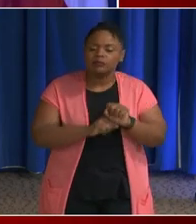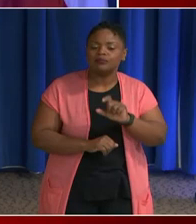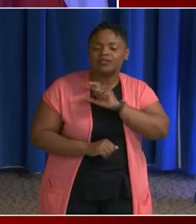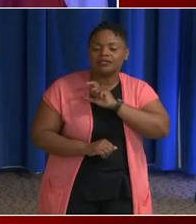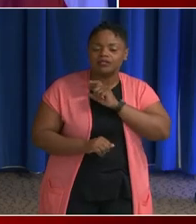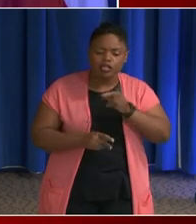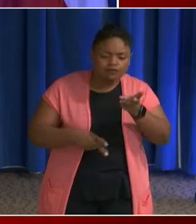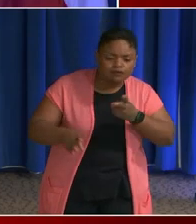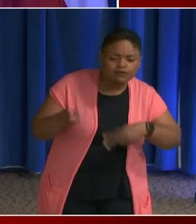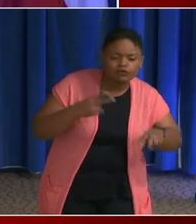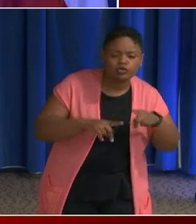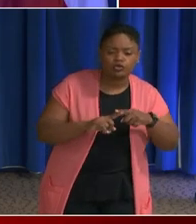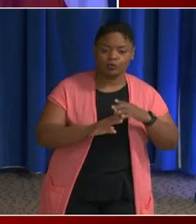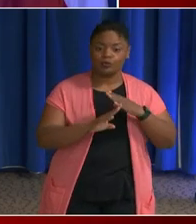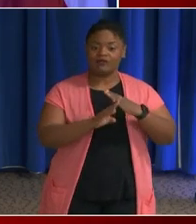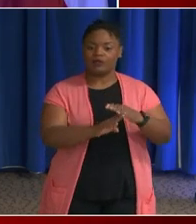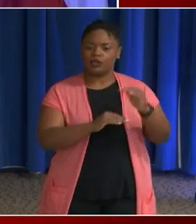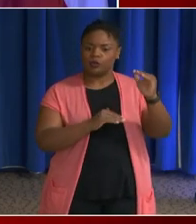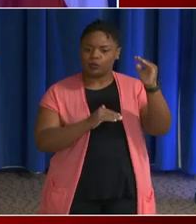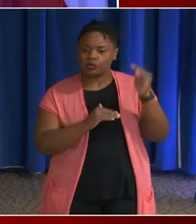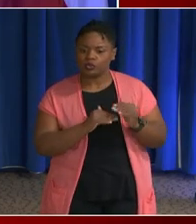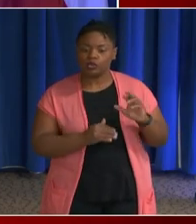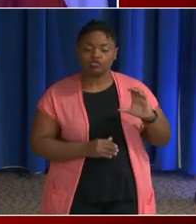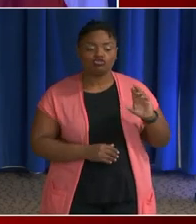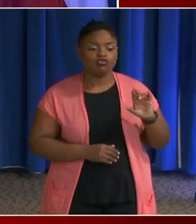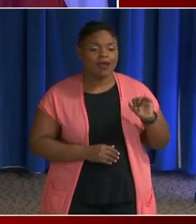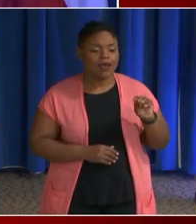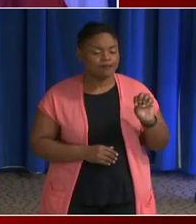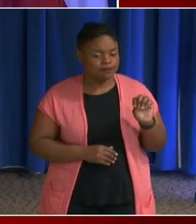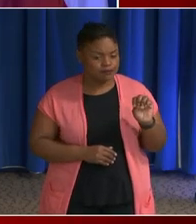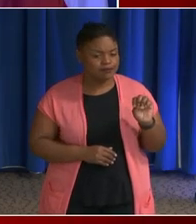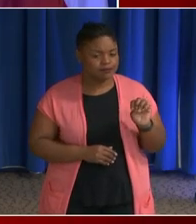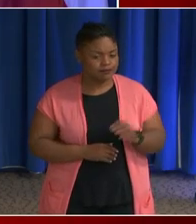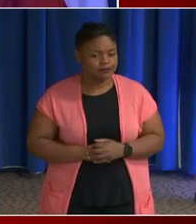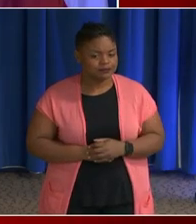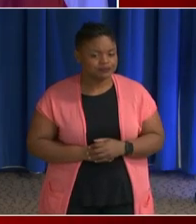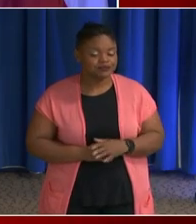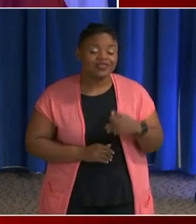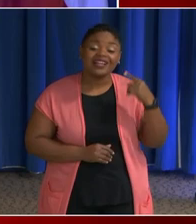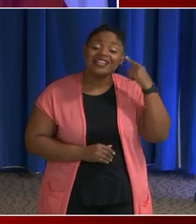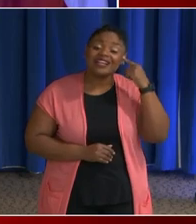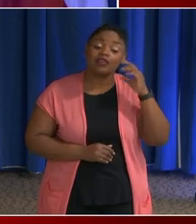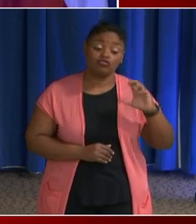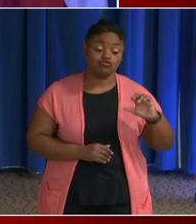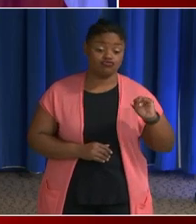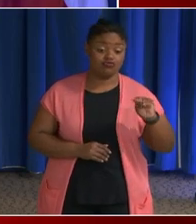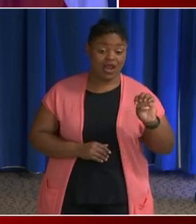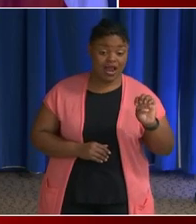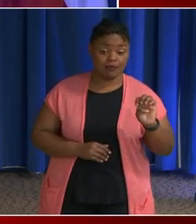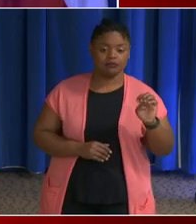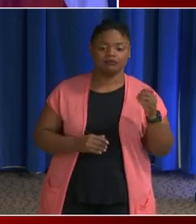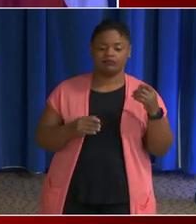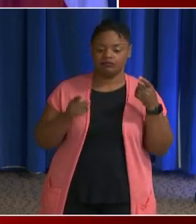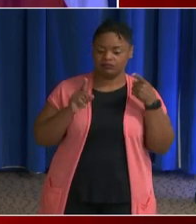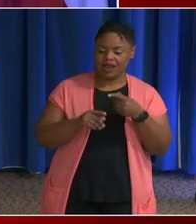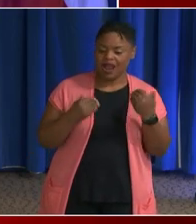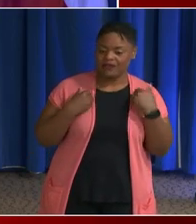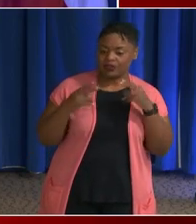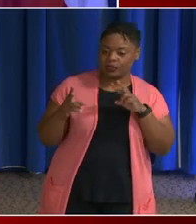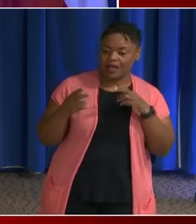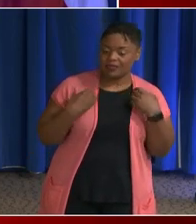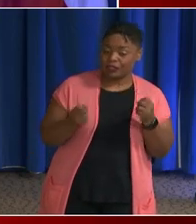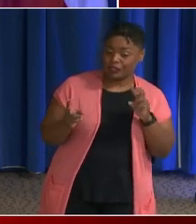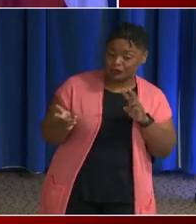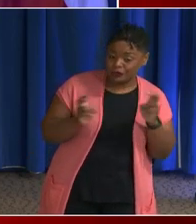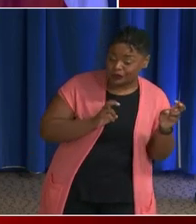to crime. Looking at crime as often a public health issue, and looking at recognizing that